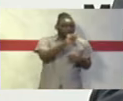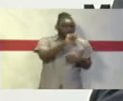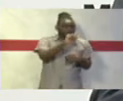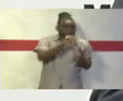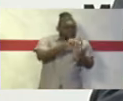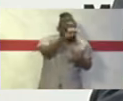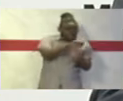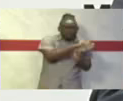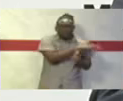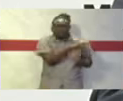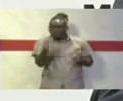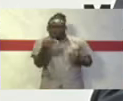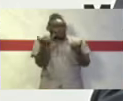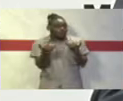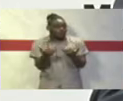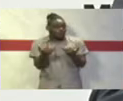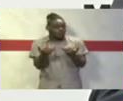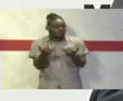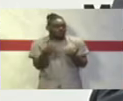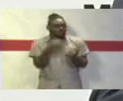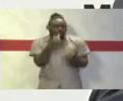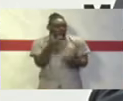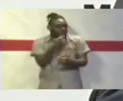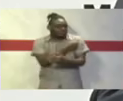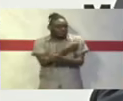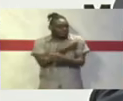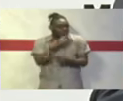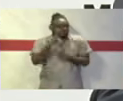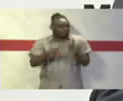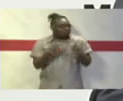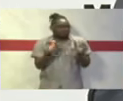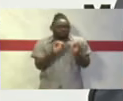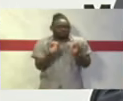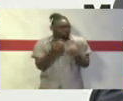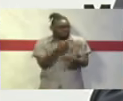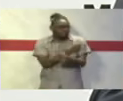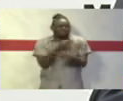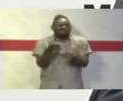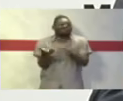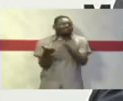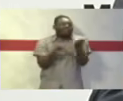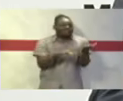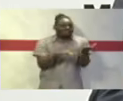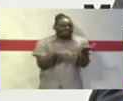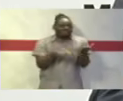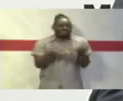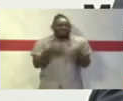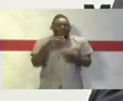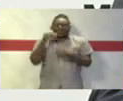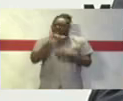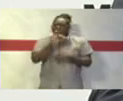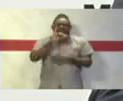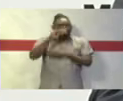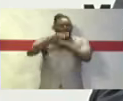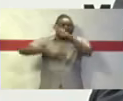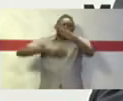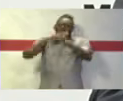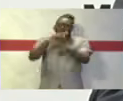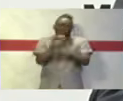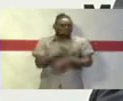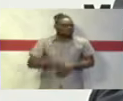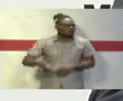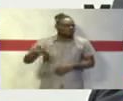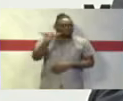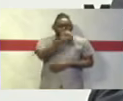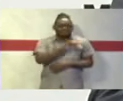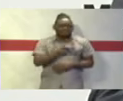that period were unvaccinated. Again, keeping in alignment with what we're seeing across the world, upwards of 99% of those persons,